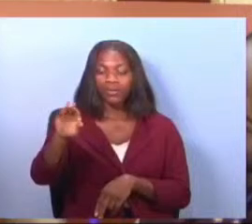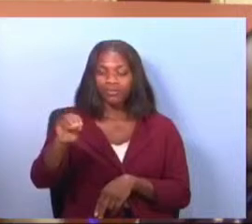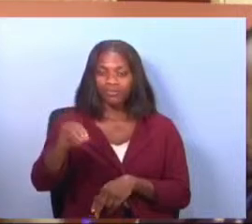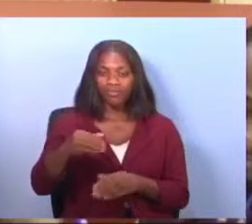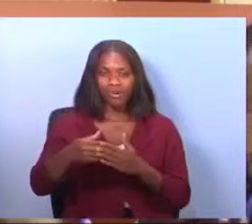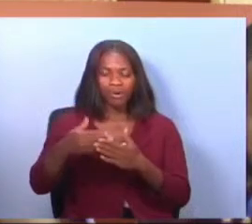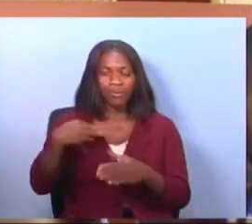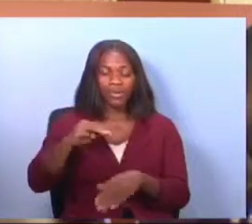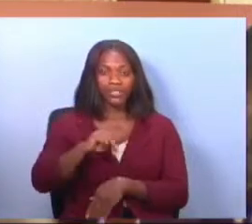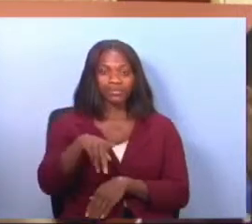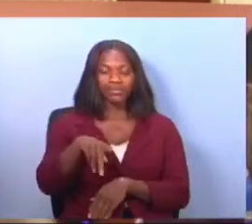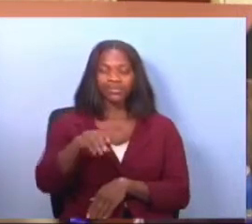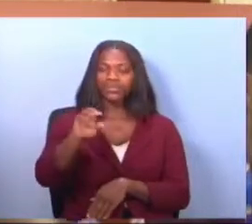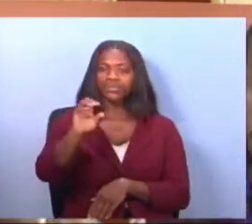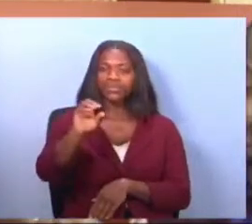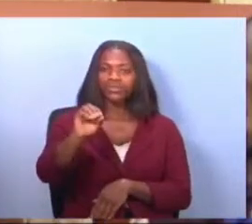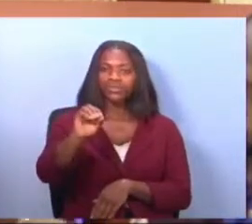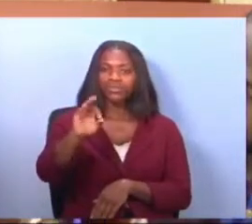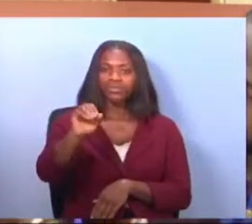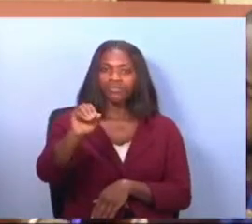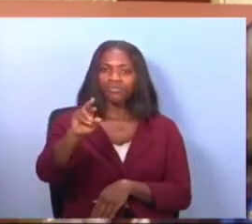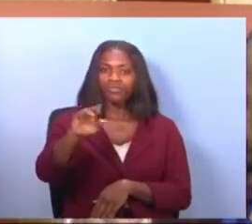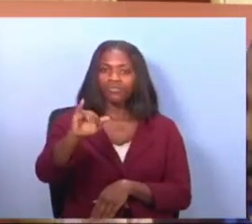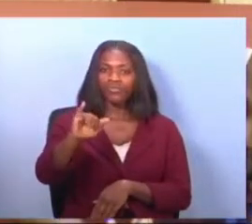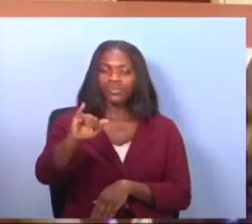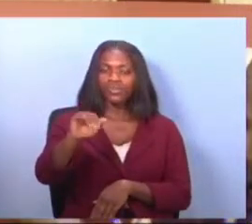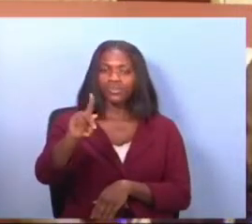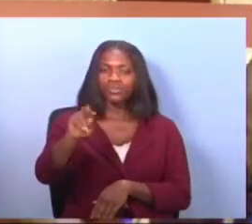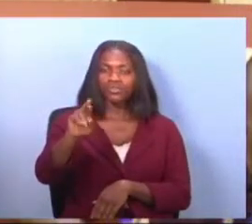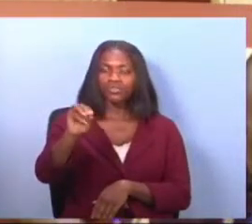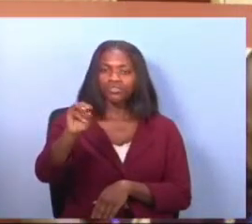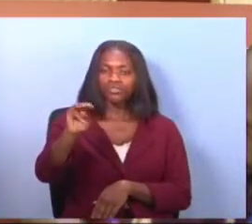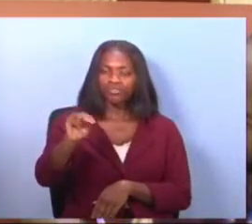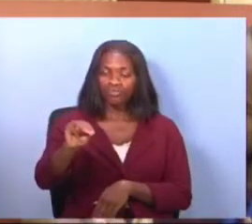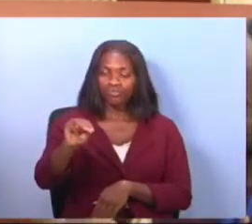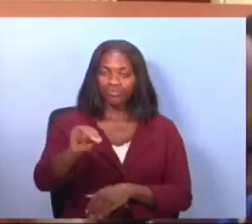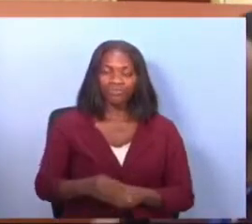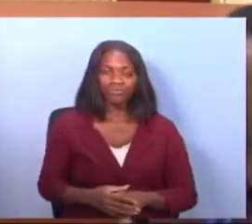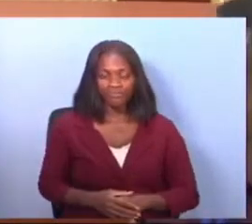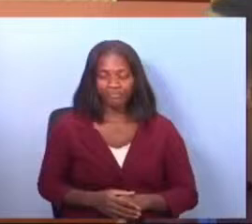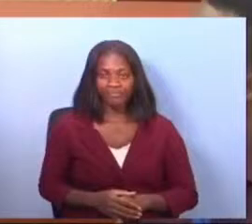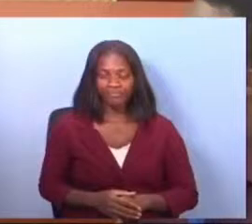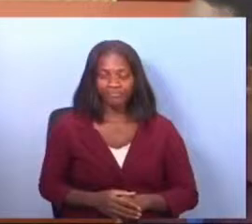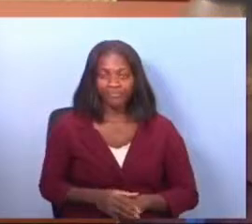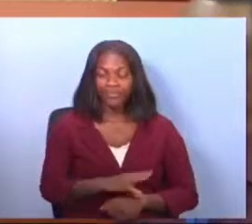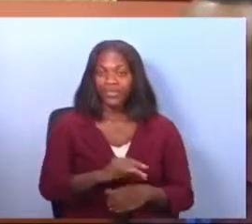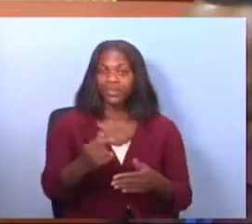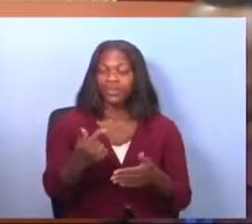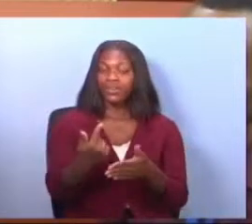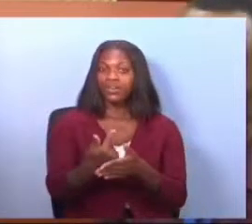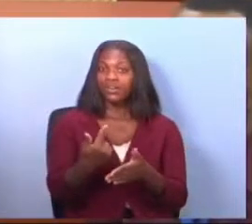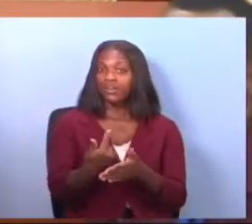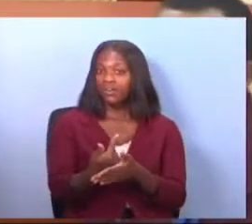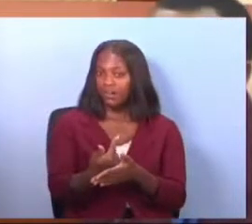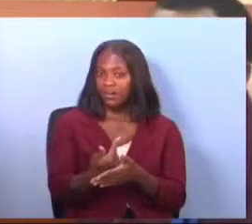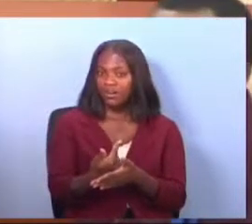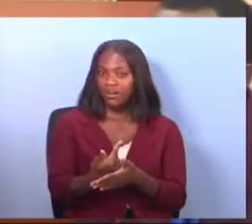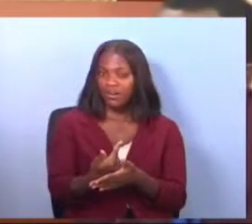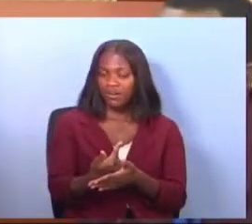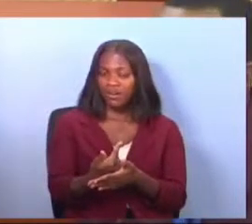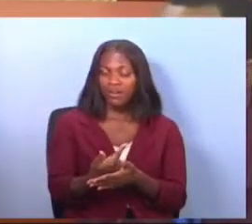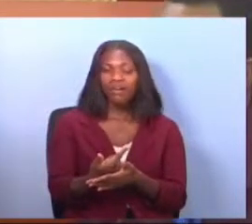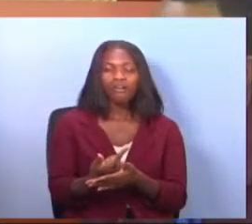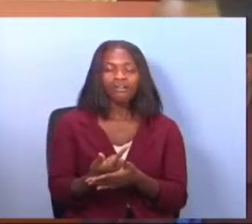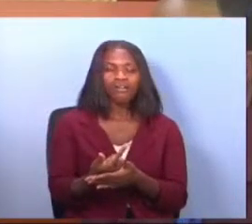Oforikrom, and to celebrate another feat of our nation, Ghana, and the passionate endeavor